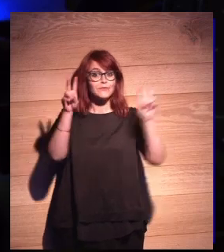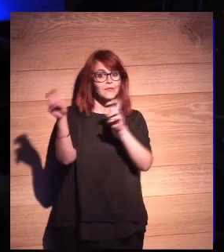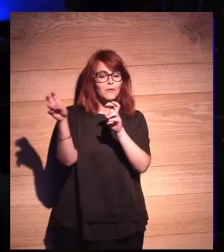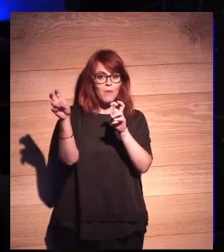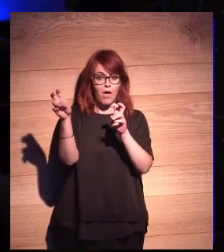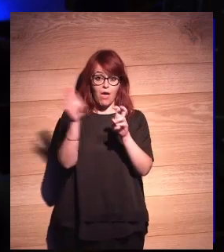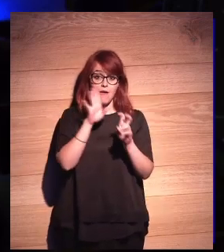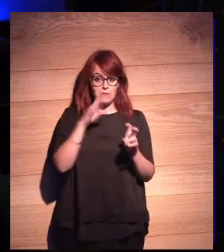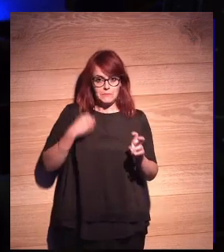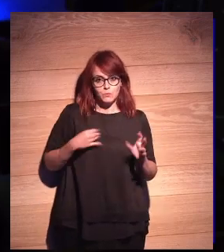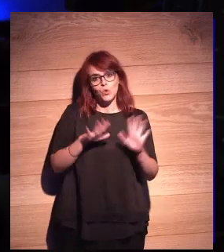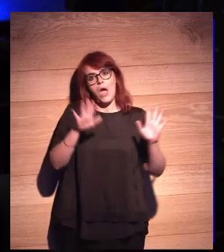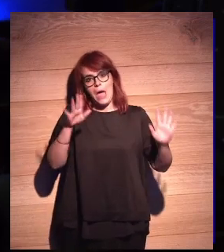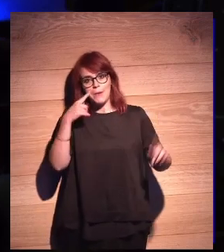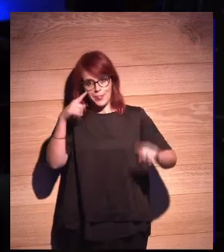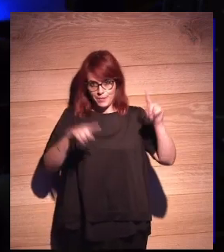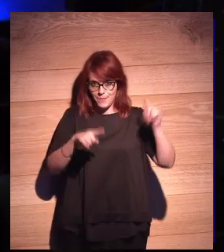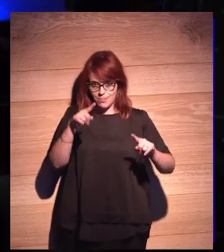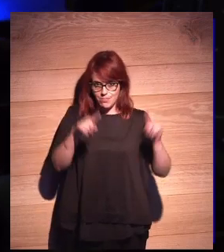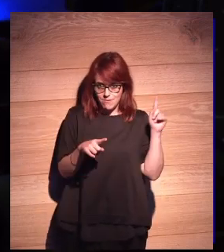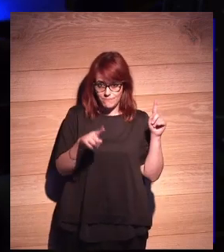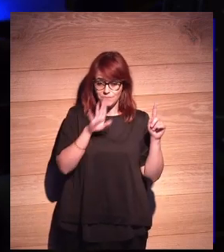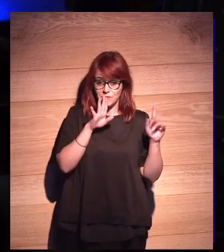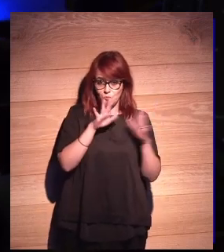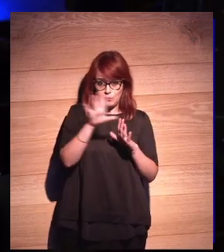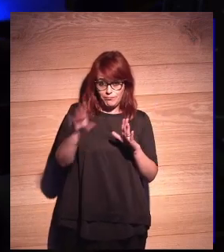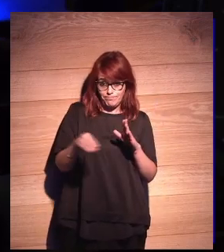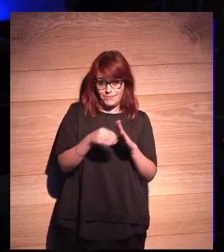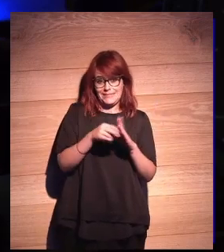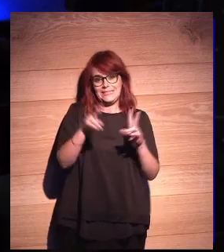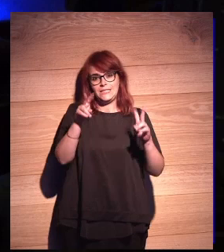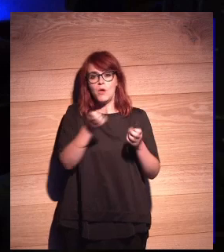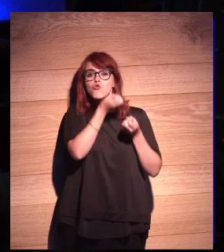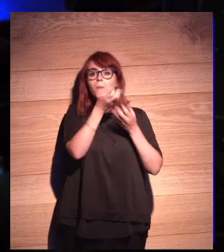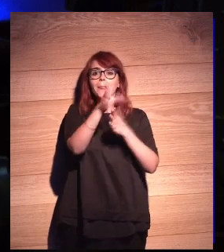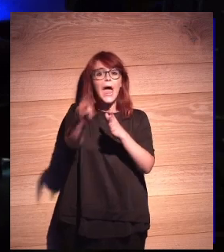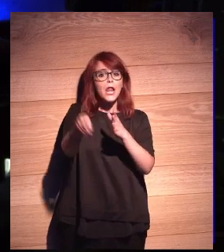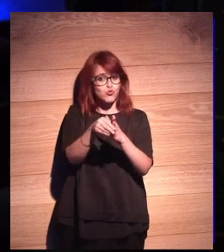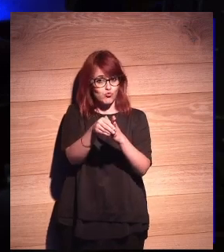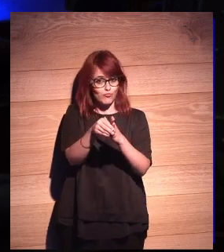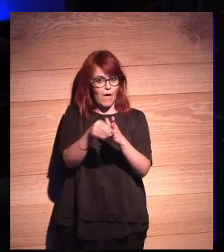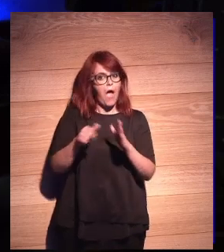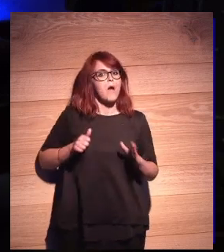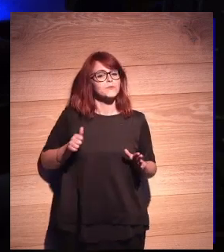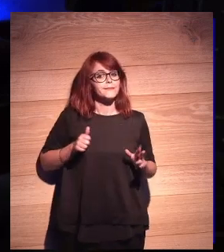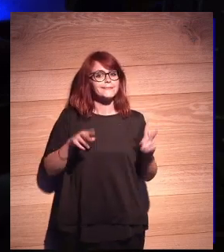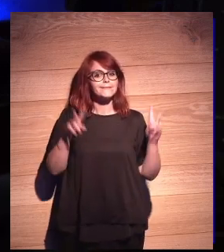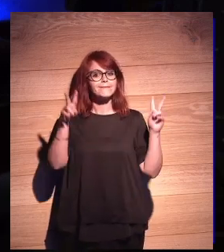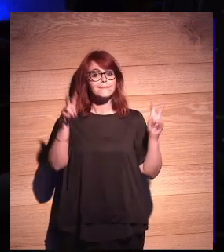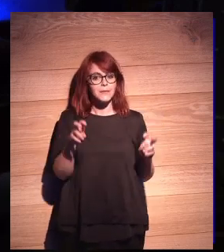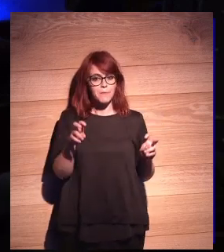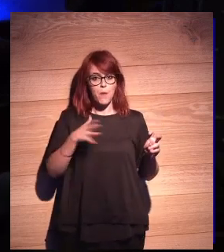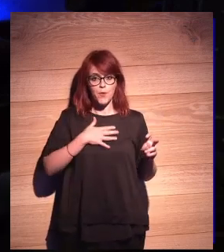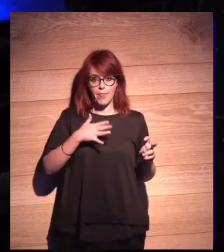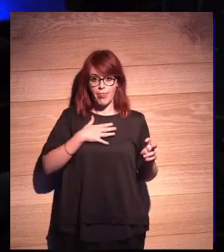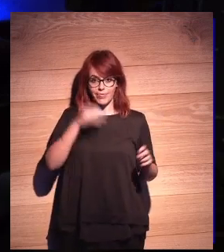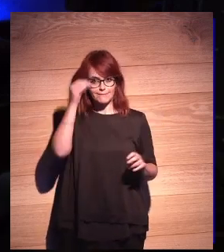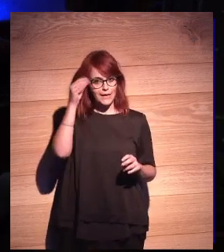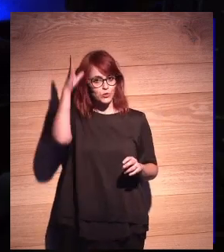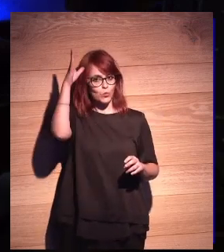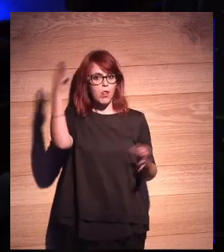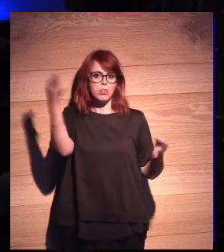way. I think that, just to go back to a comment that you made